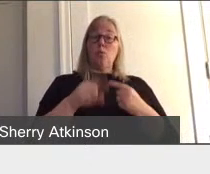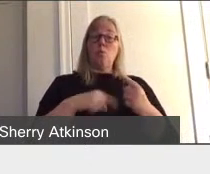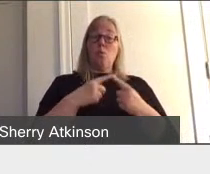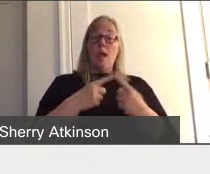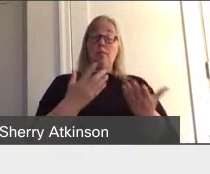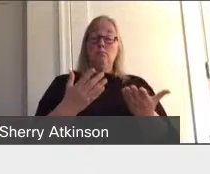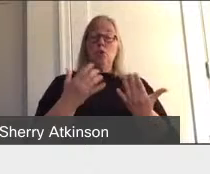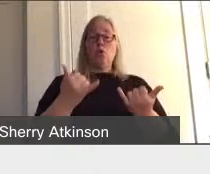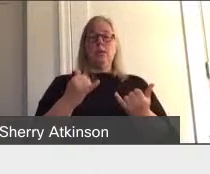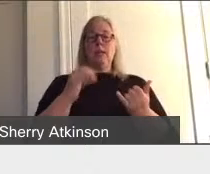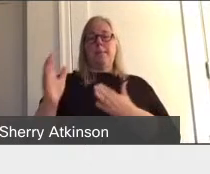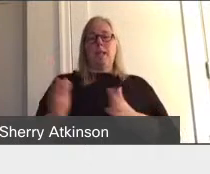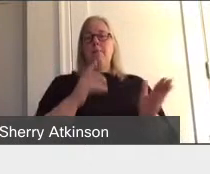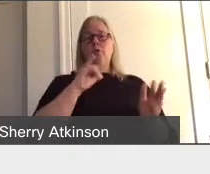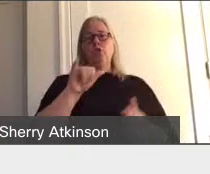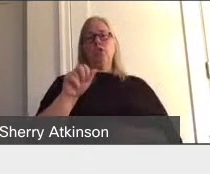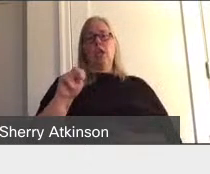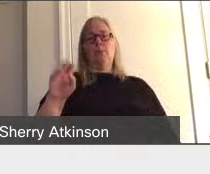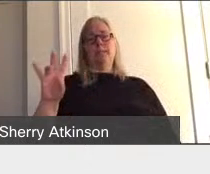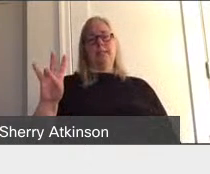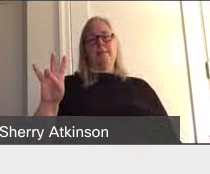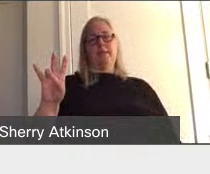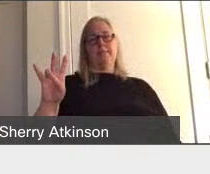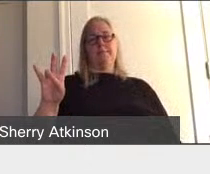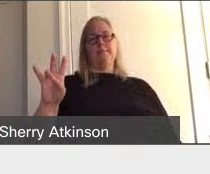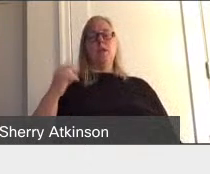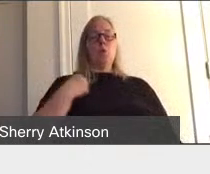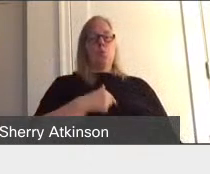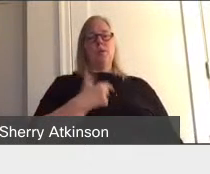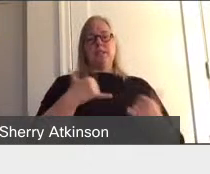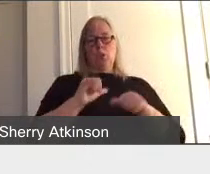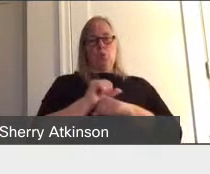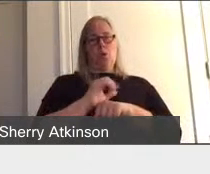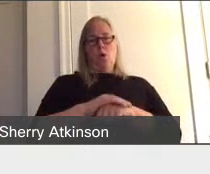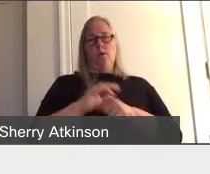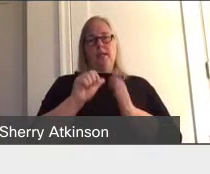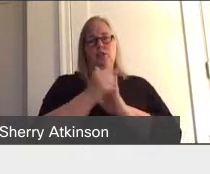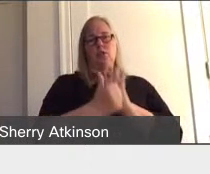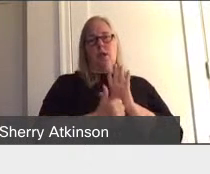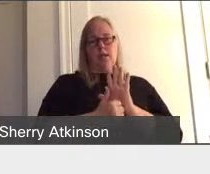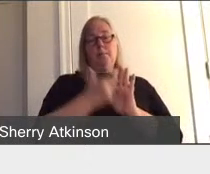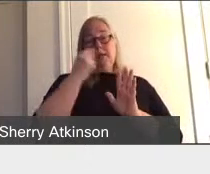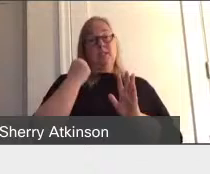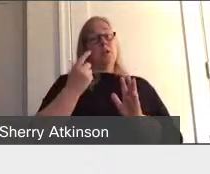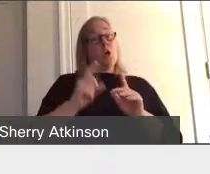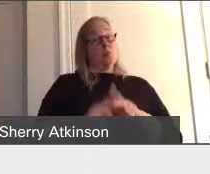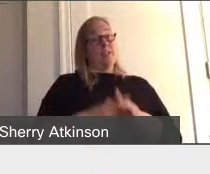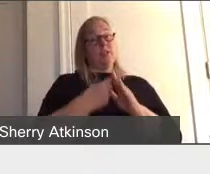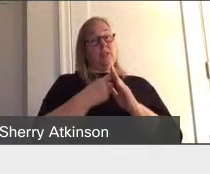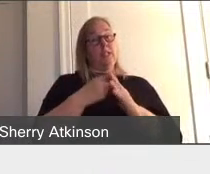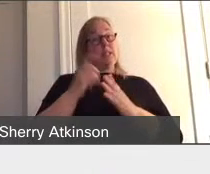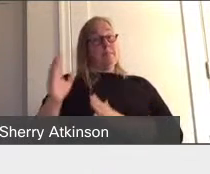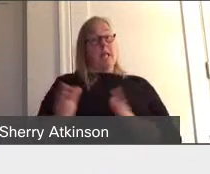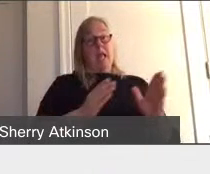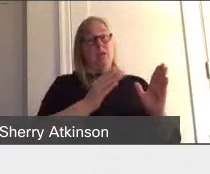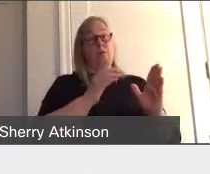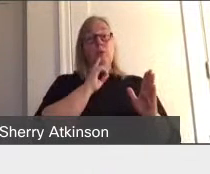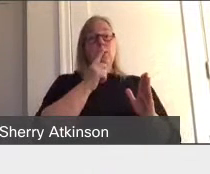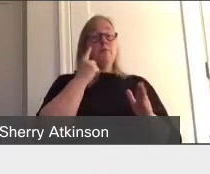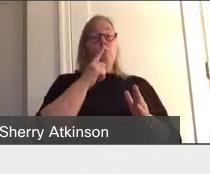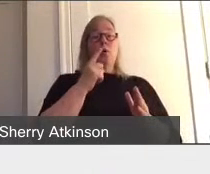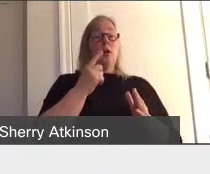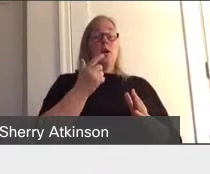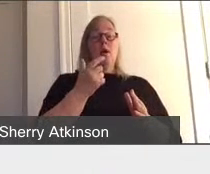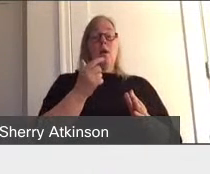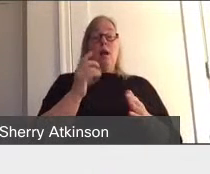planned for January 7th. We're still working on the agenda because originally the plan was for a business